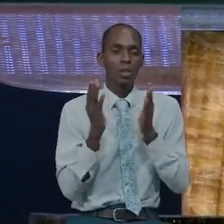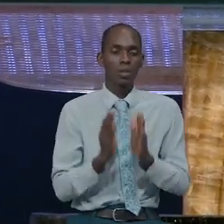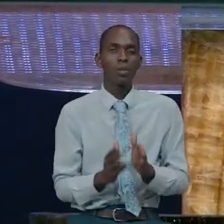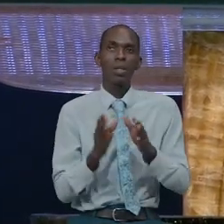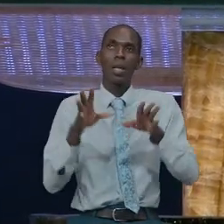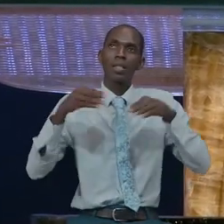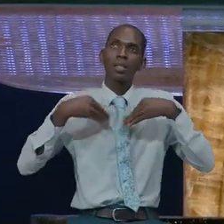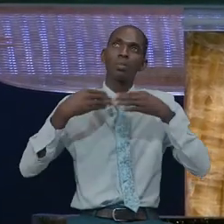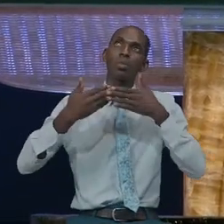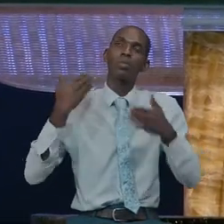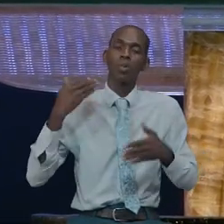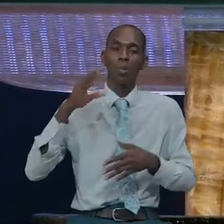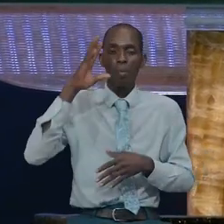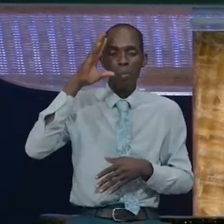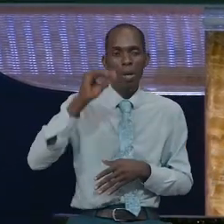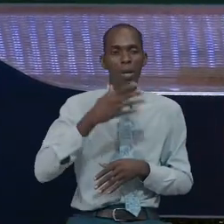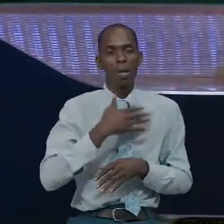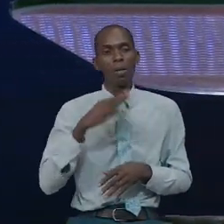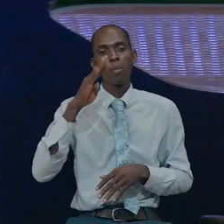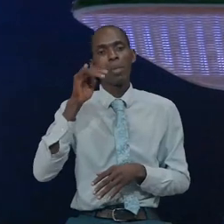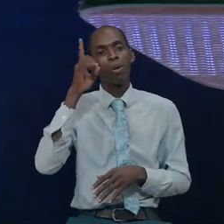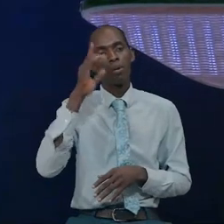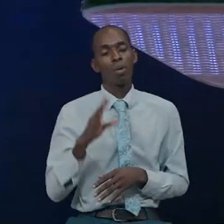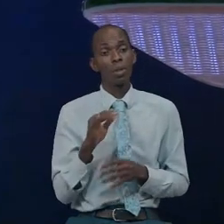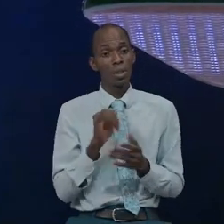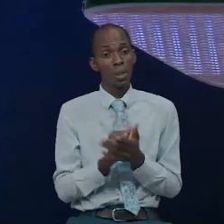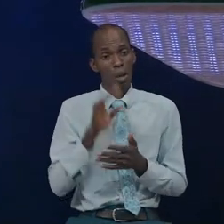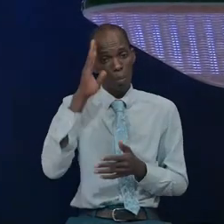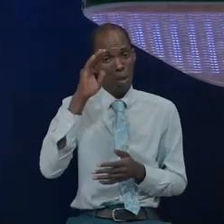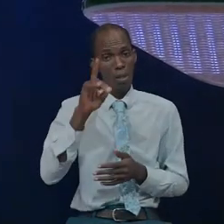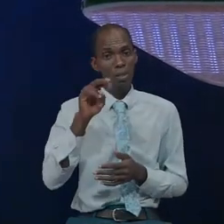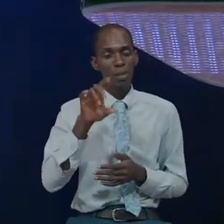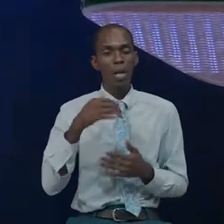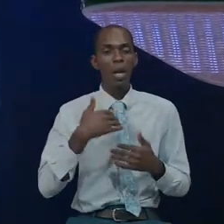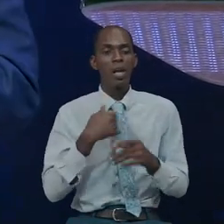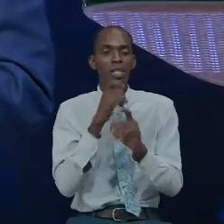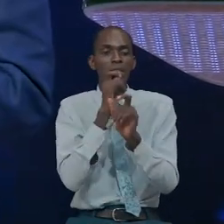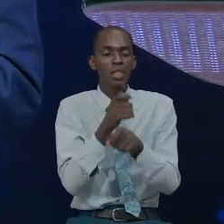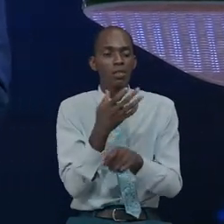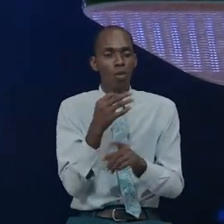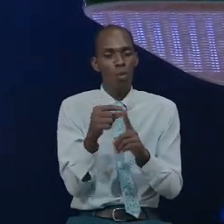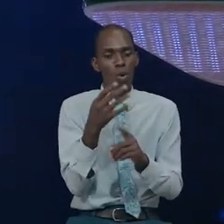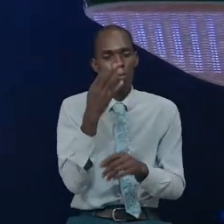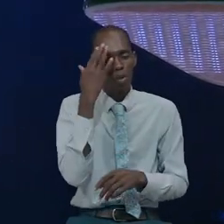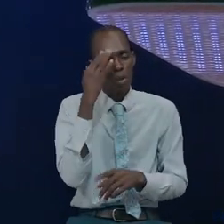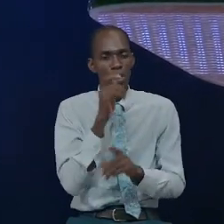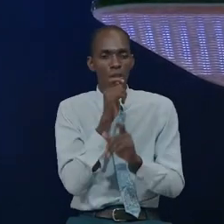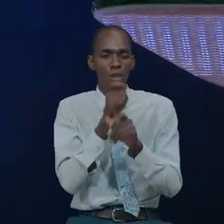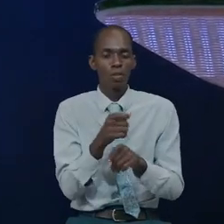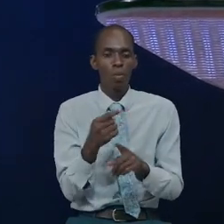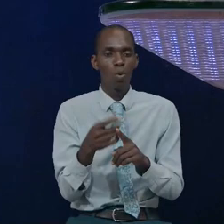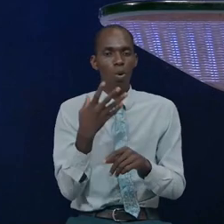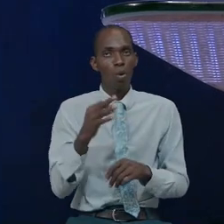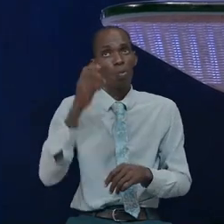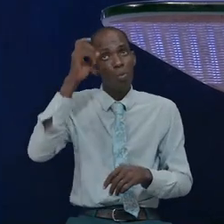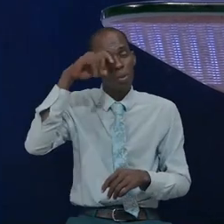also rewardable by God. He had the gift of the word of knowledge. He had the gift of the word of wisdom. He had